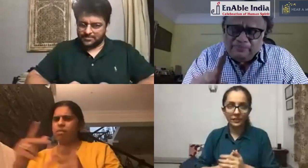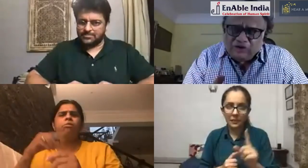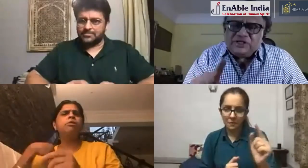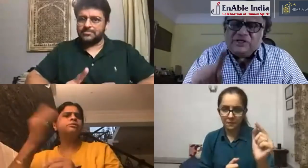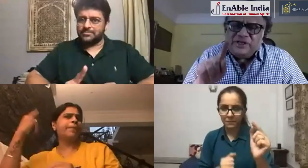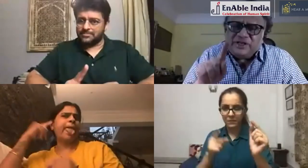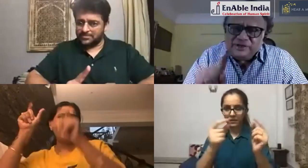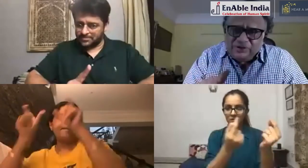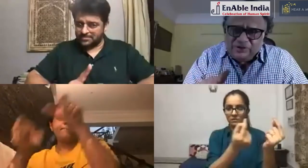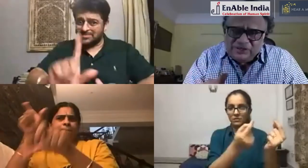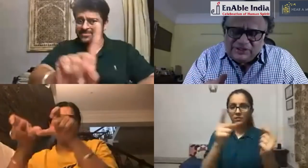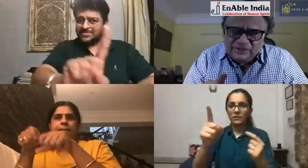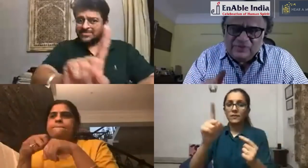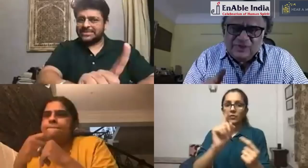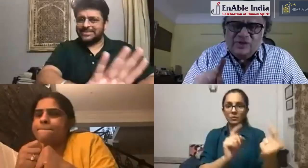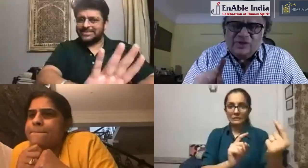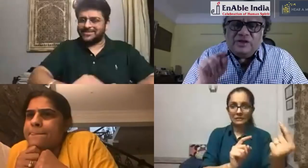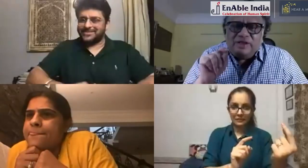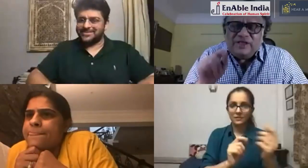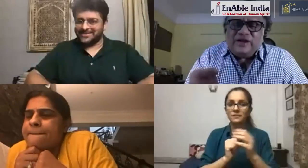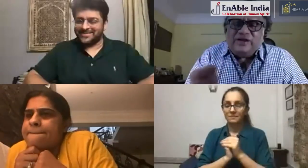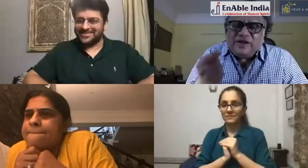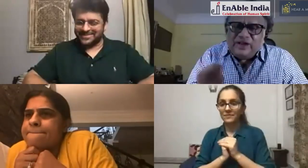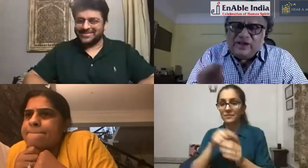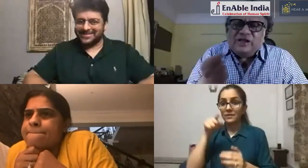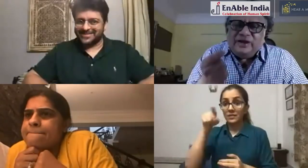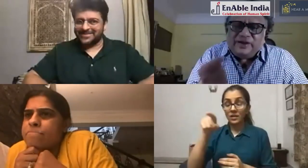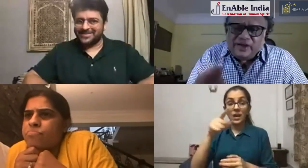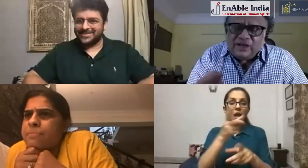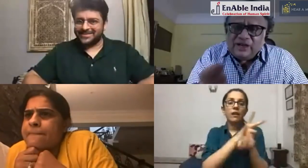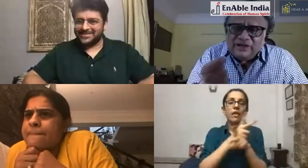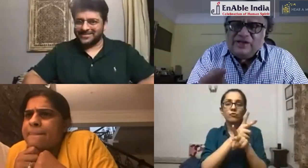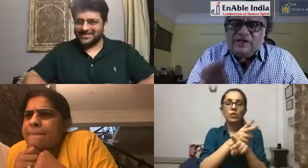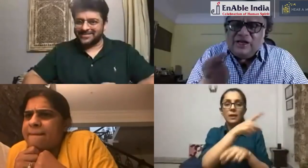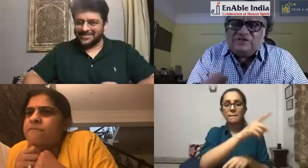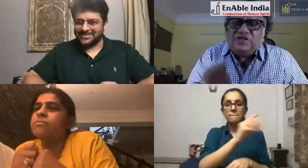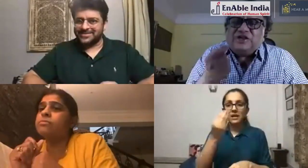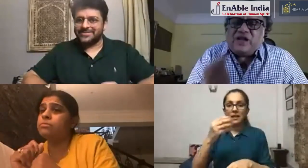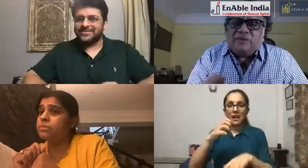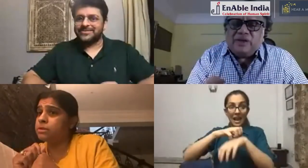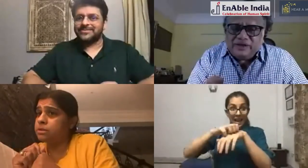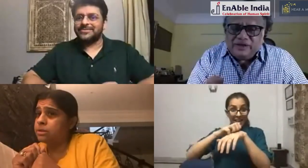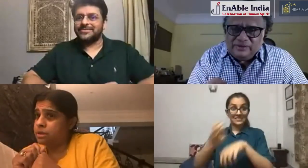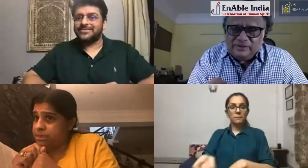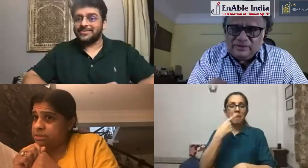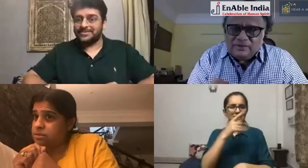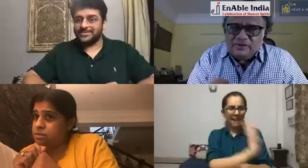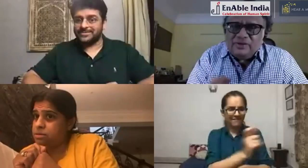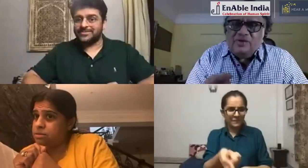What precaution he can do is he can take anti-allergic tablet